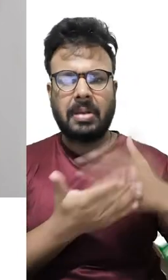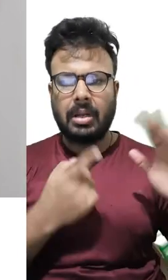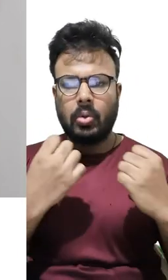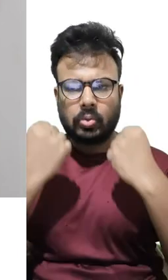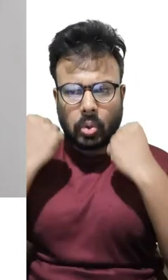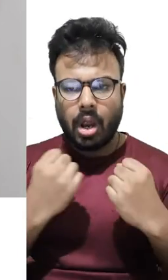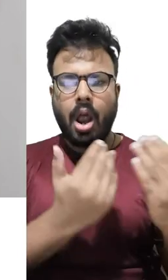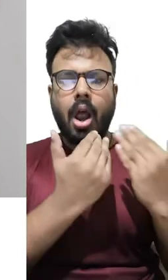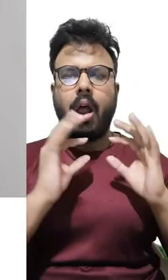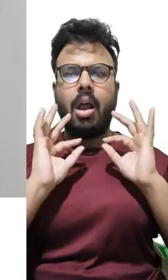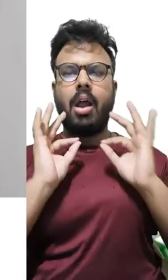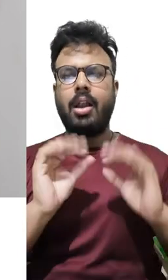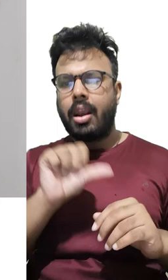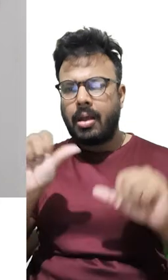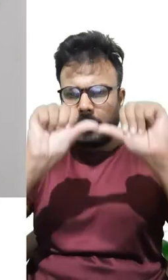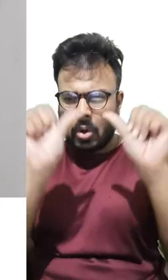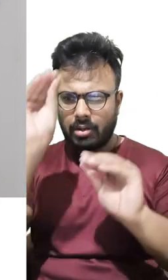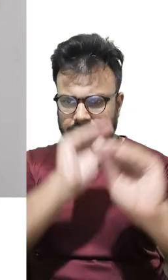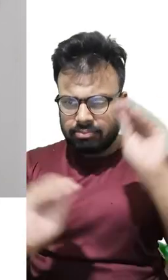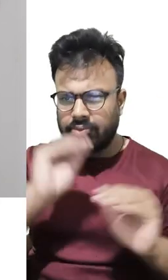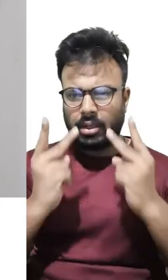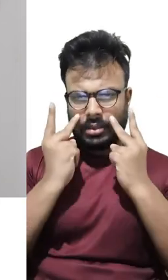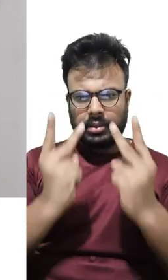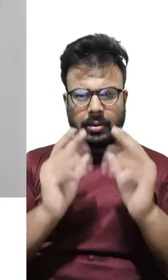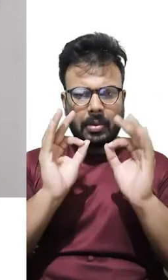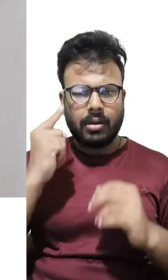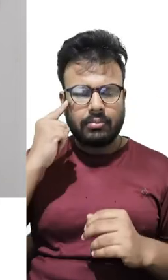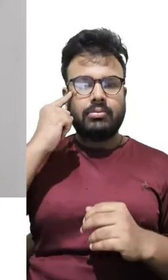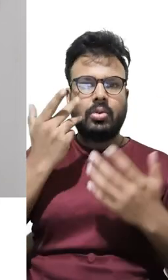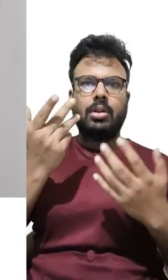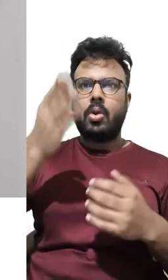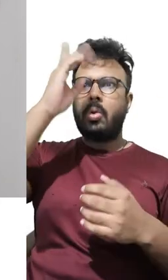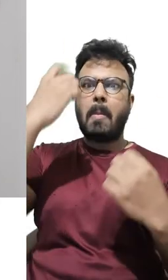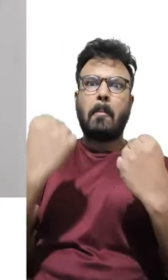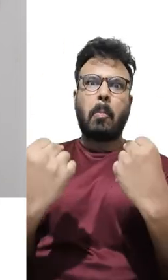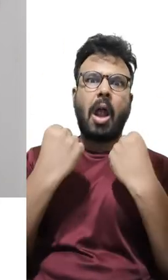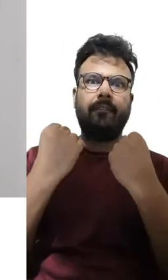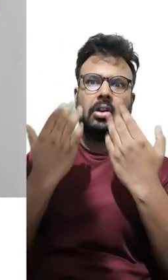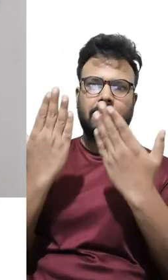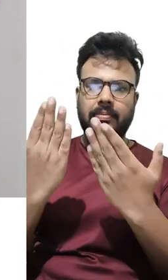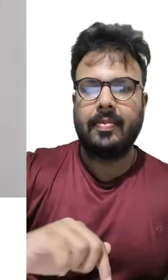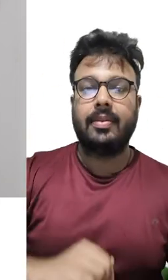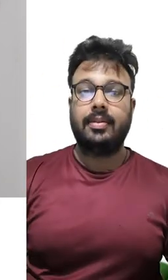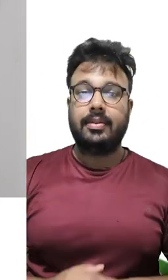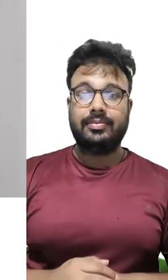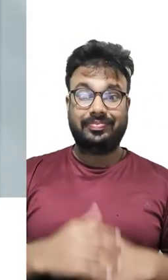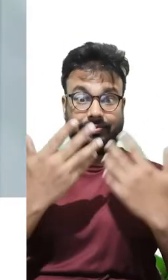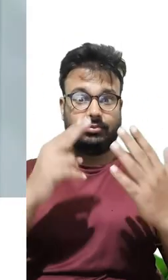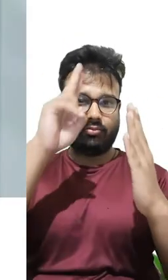and through other symbols we see around her that we realise the power of the goddess.